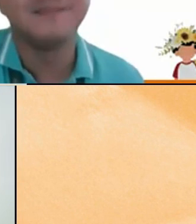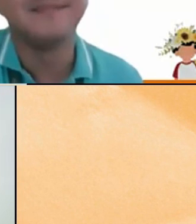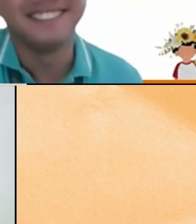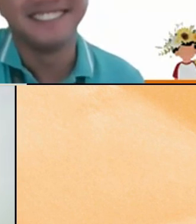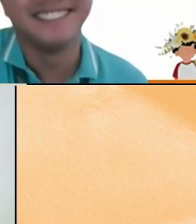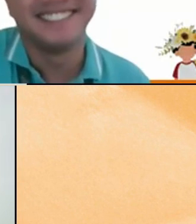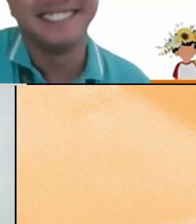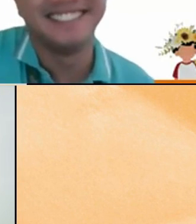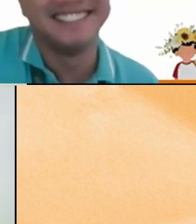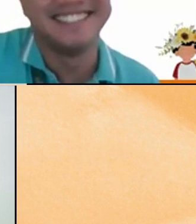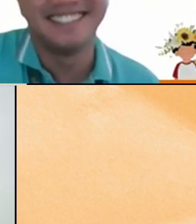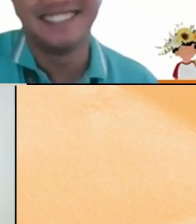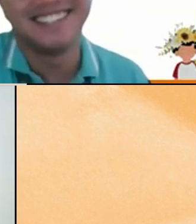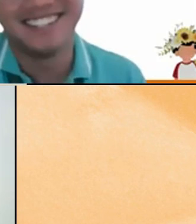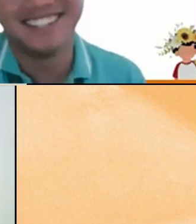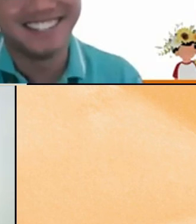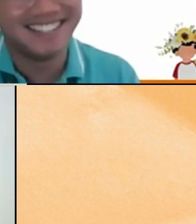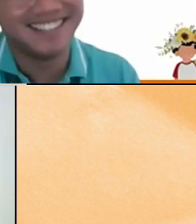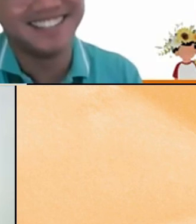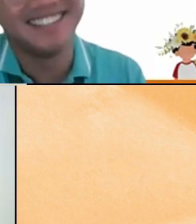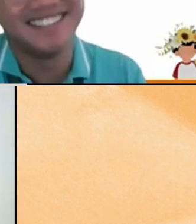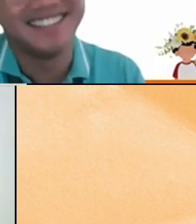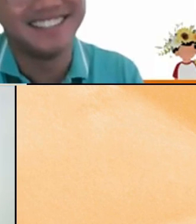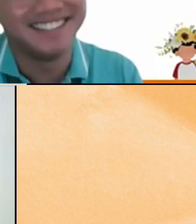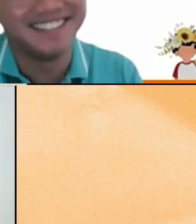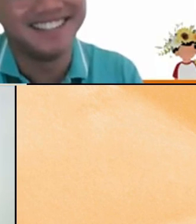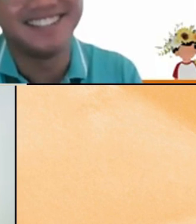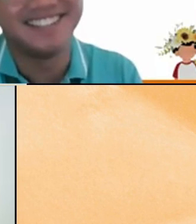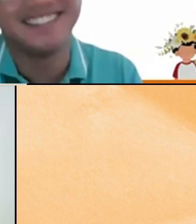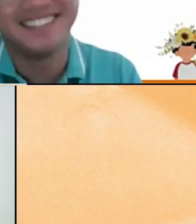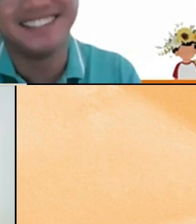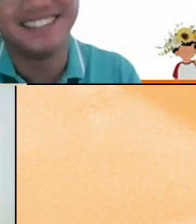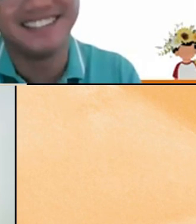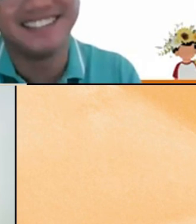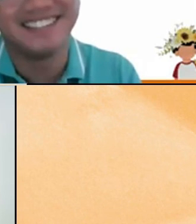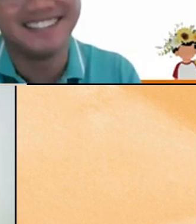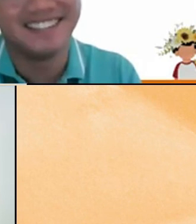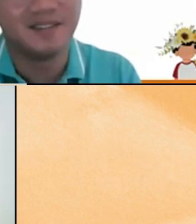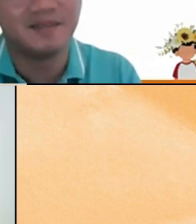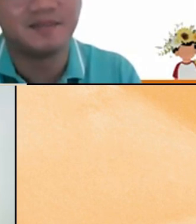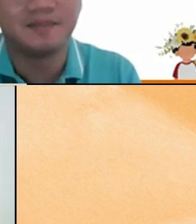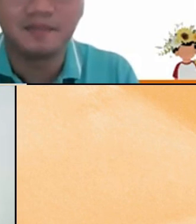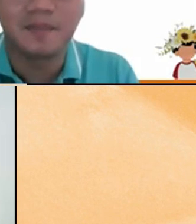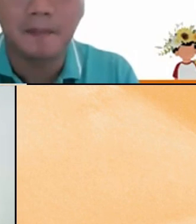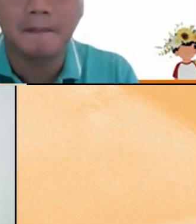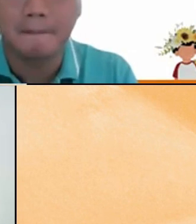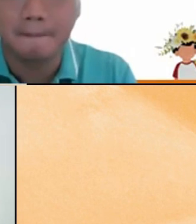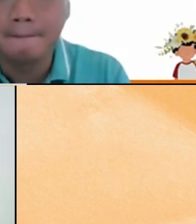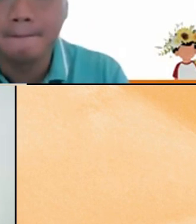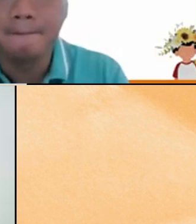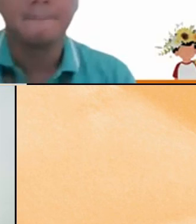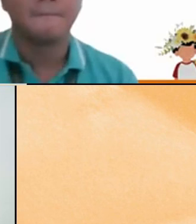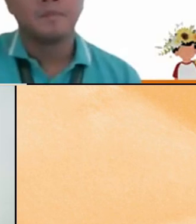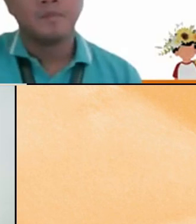always available, you know. So call a friendly child psychiatrist. The child psychiatrist